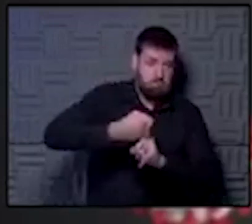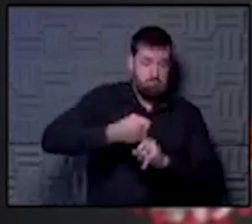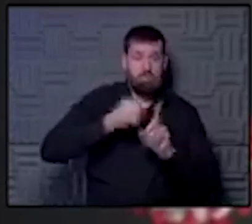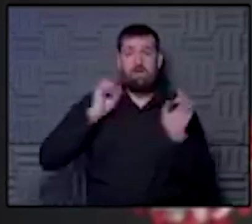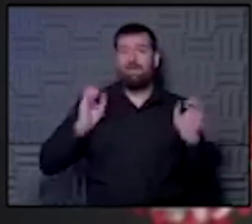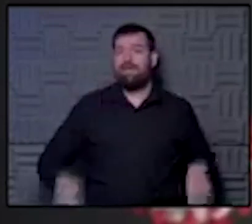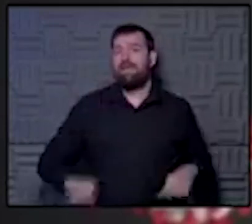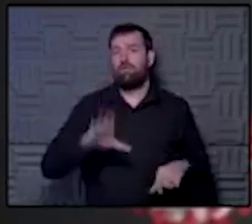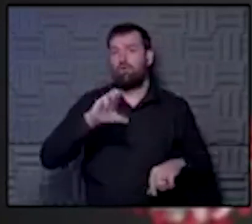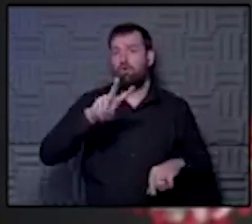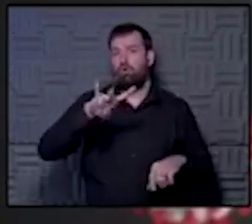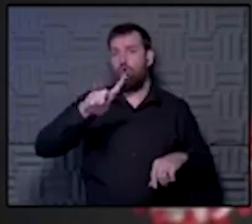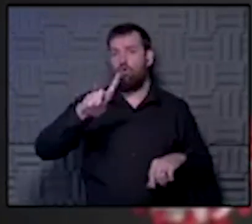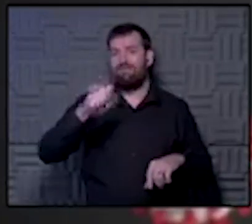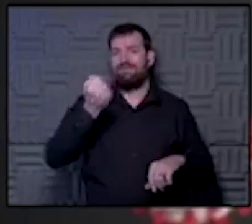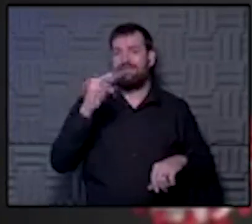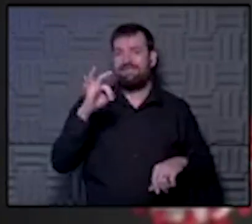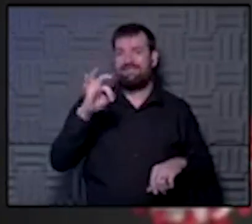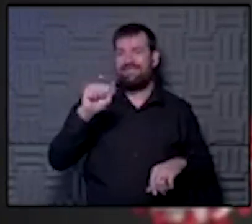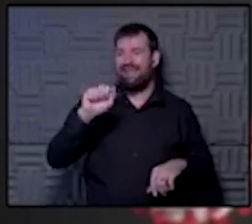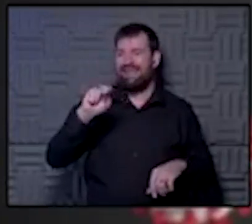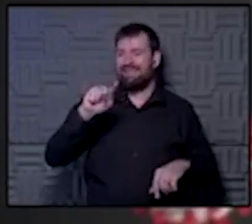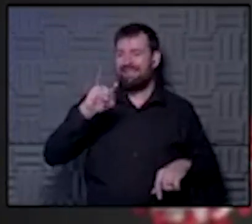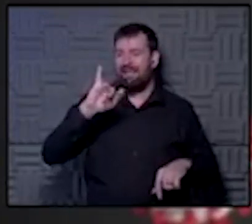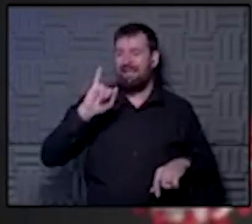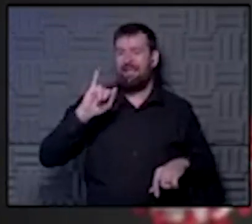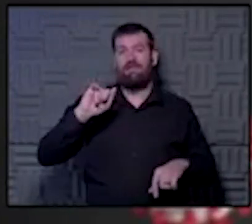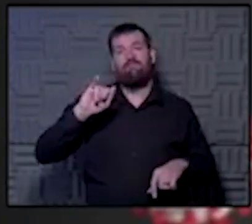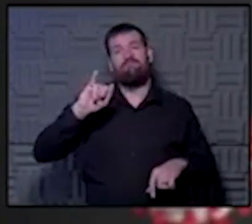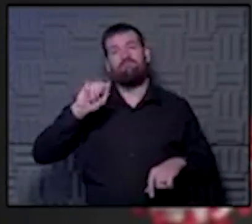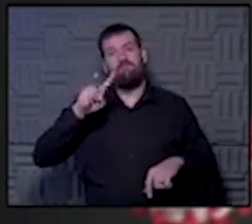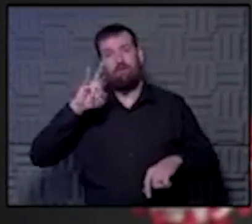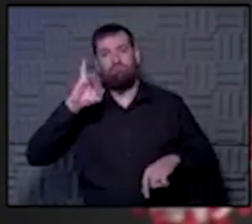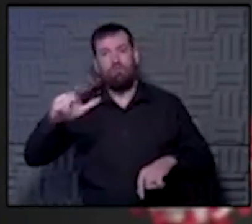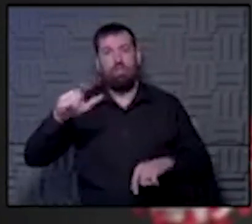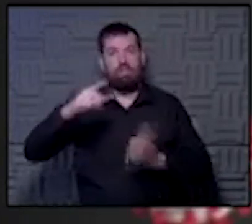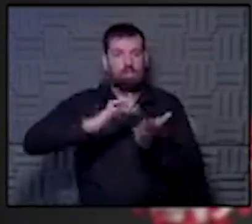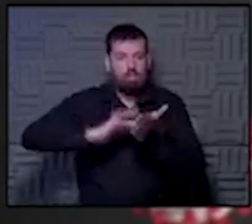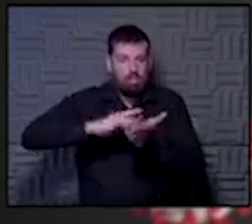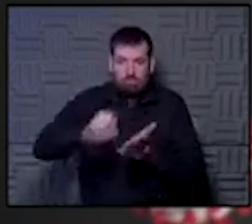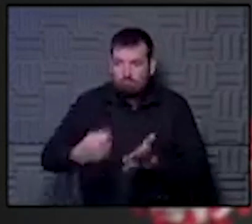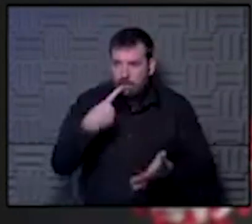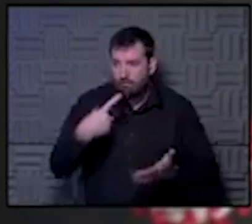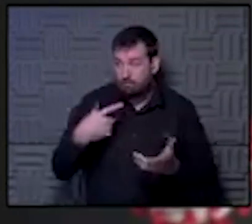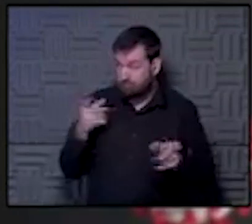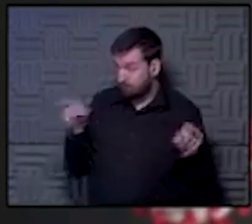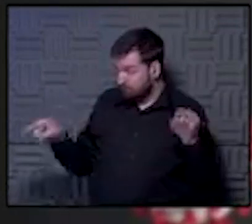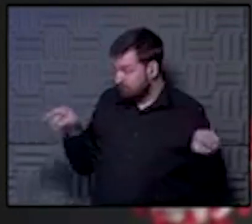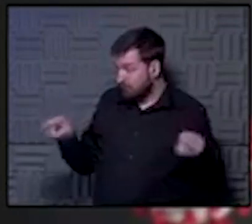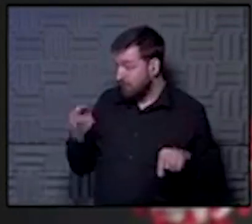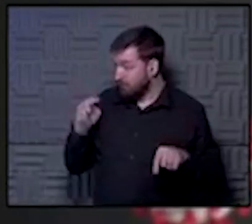get a COVID-19 antiviral pill at a drugstore? Okay, let's take that one. Dr. McCrimey and Dr. Hawkeye.